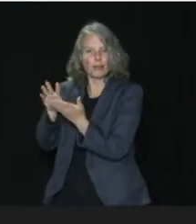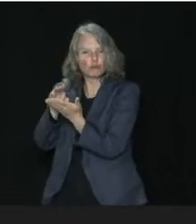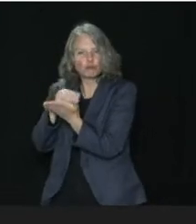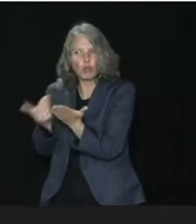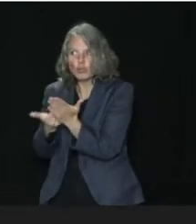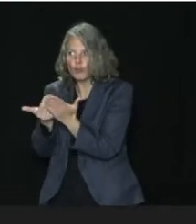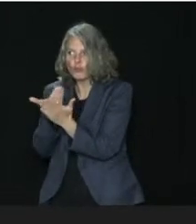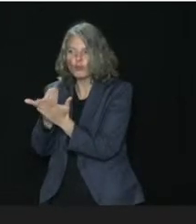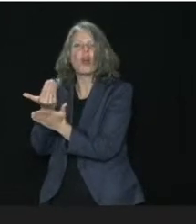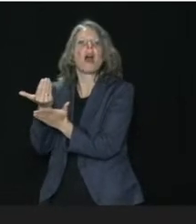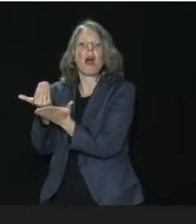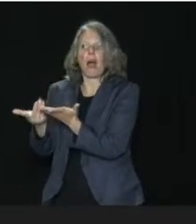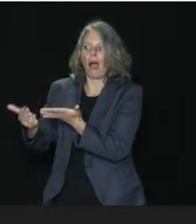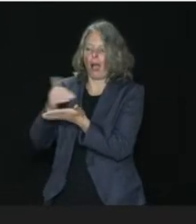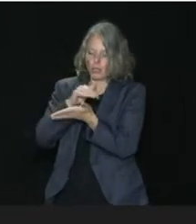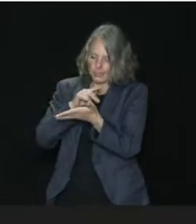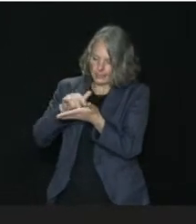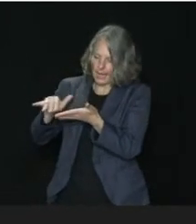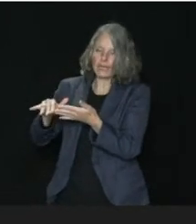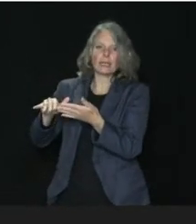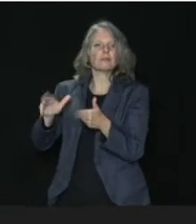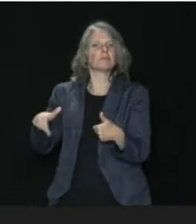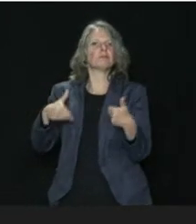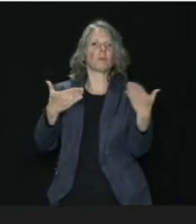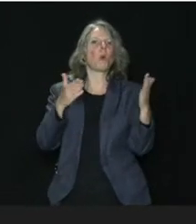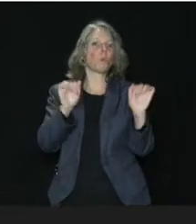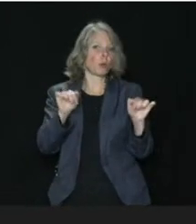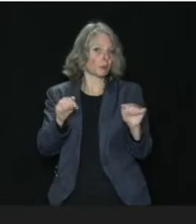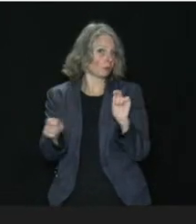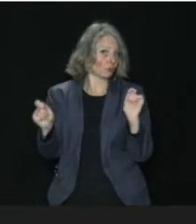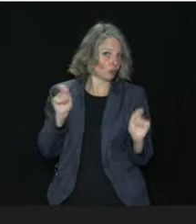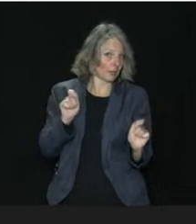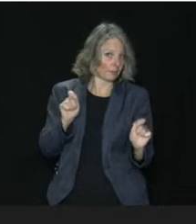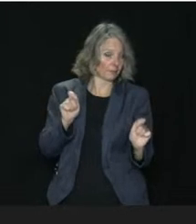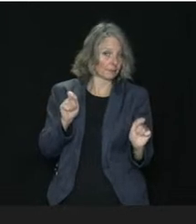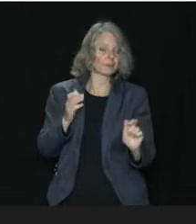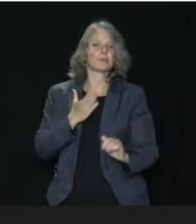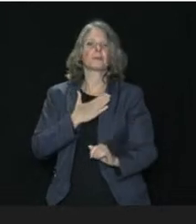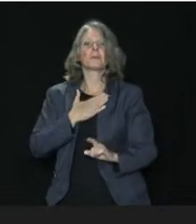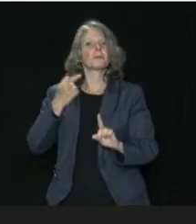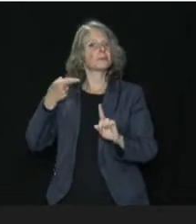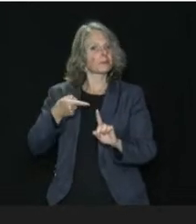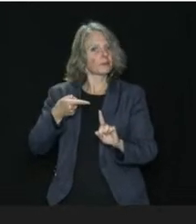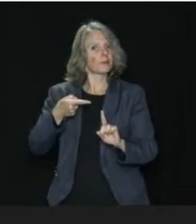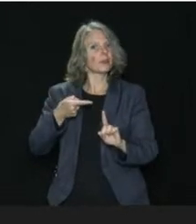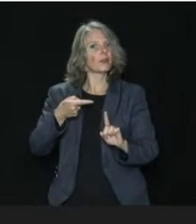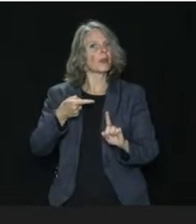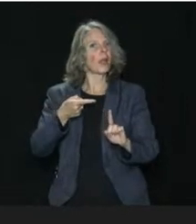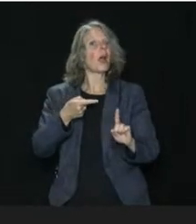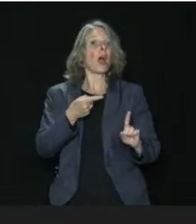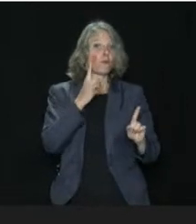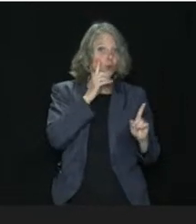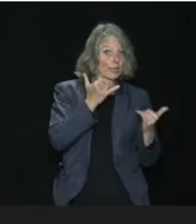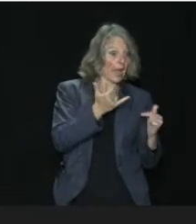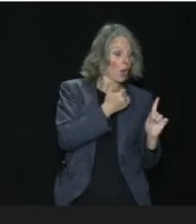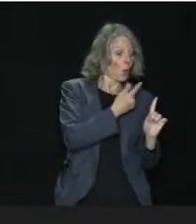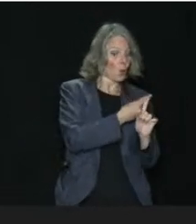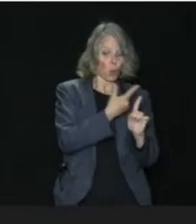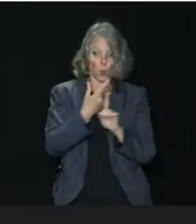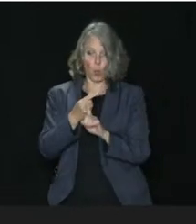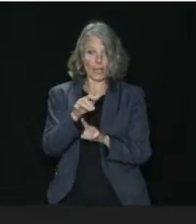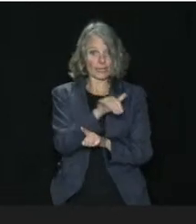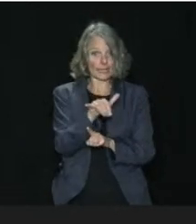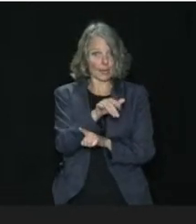well. So I think what I said was essentially, you know, there will be further clarification